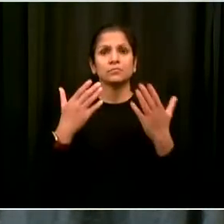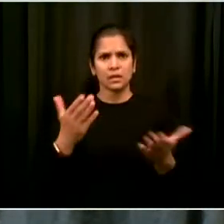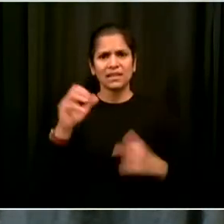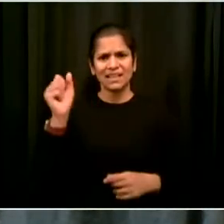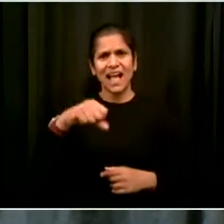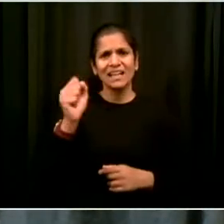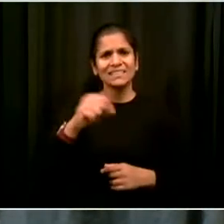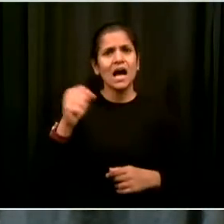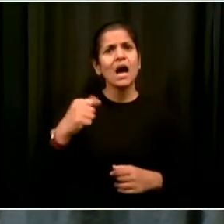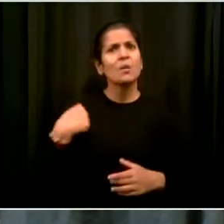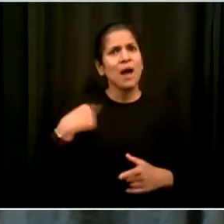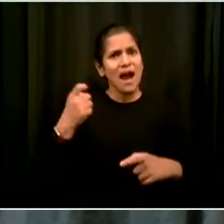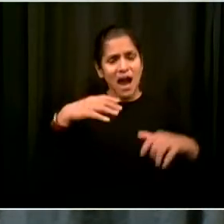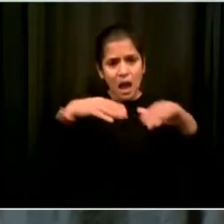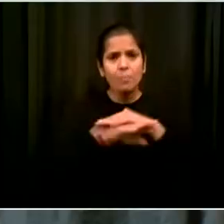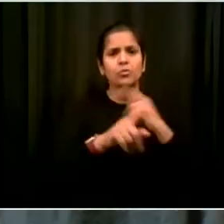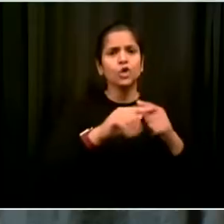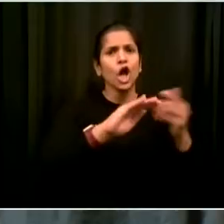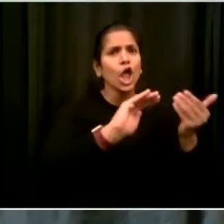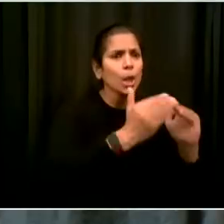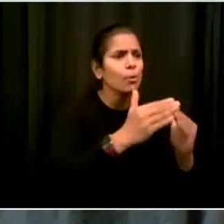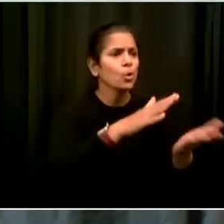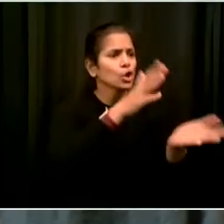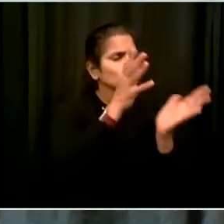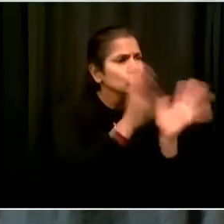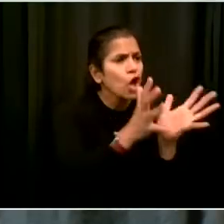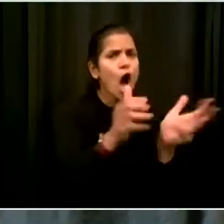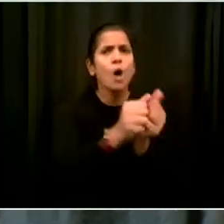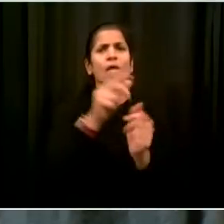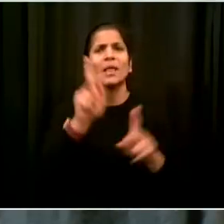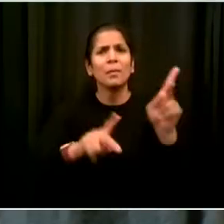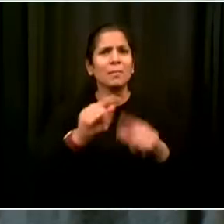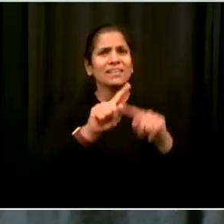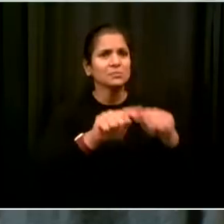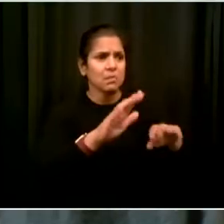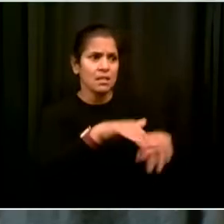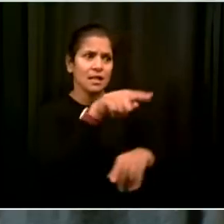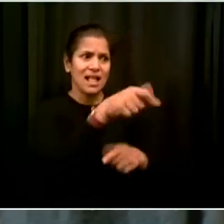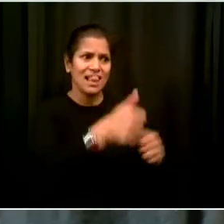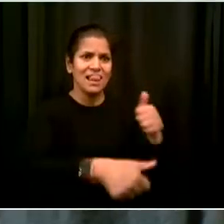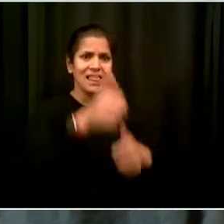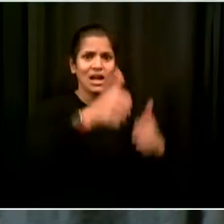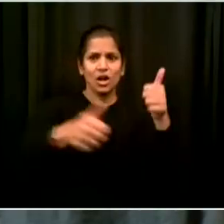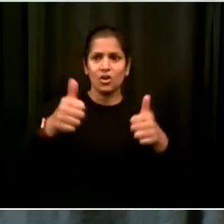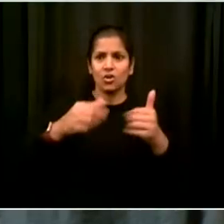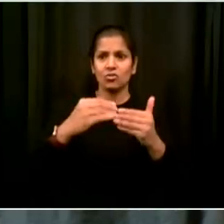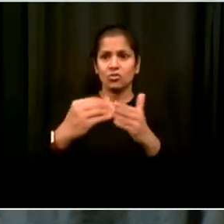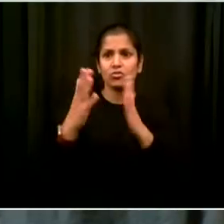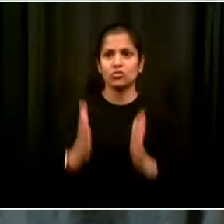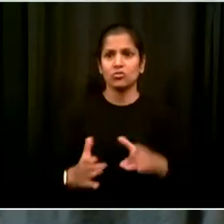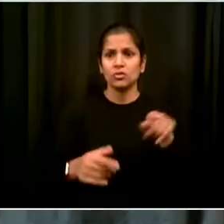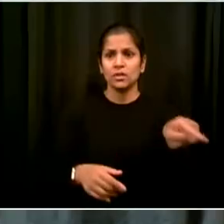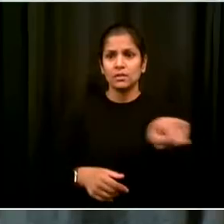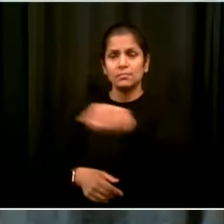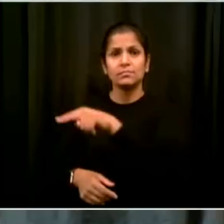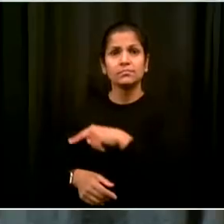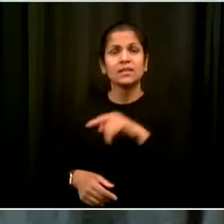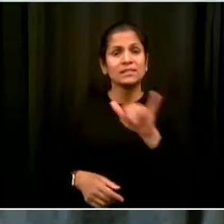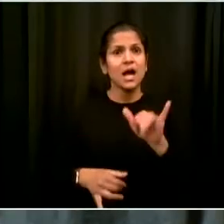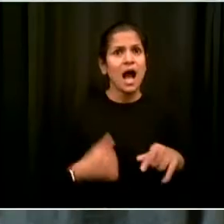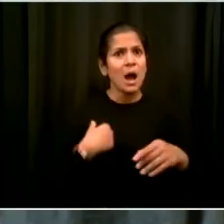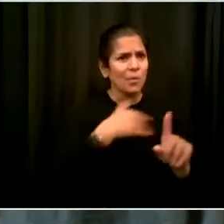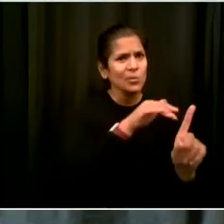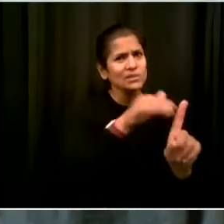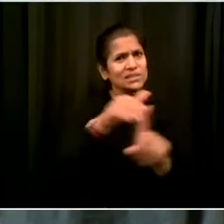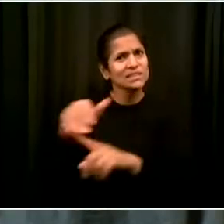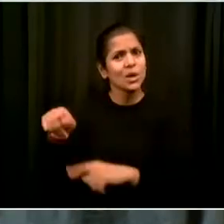remind everyone that there was a lot of concern at the height of the pandemic and issues of trust, and we launched the Test and